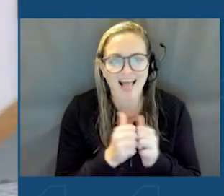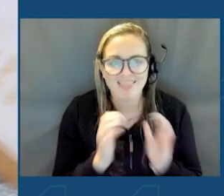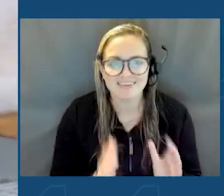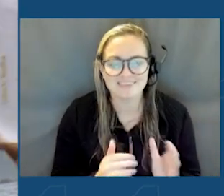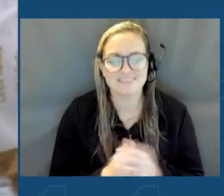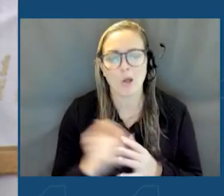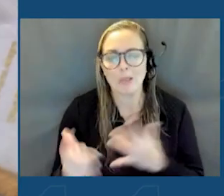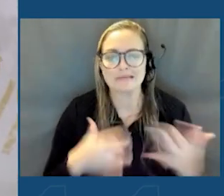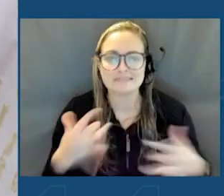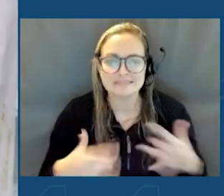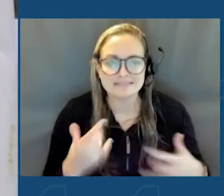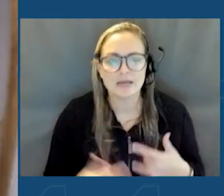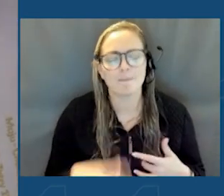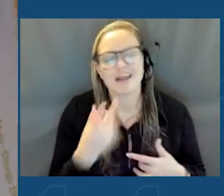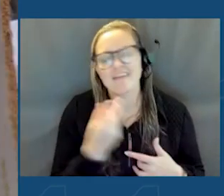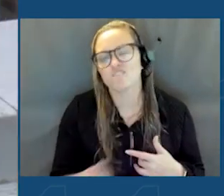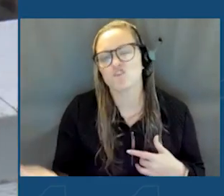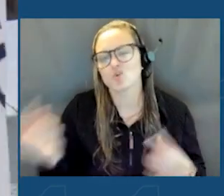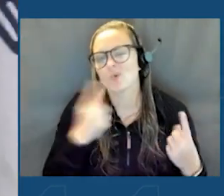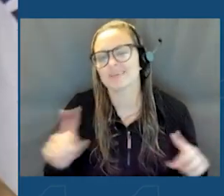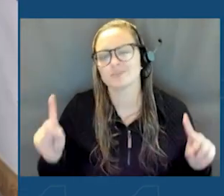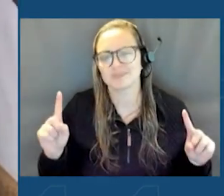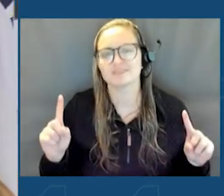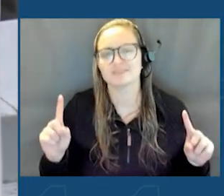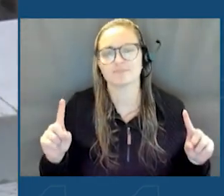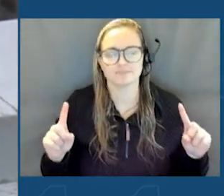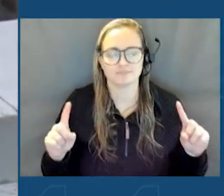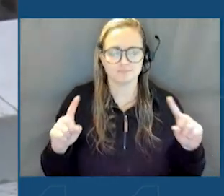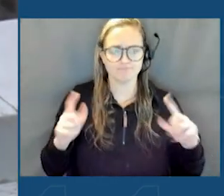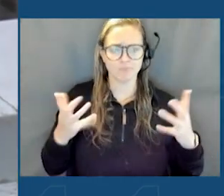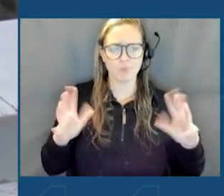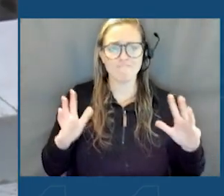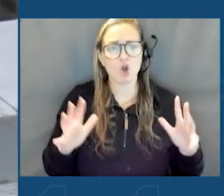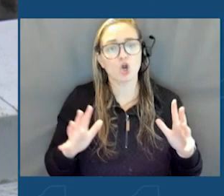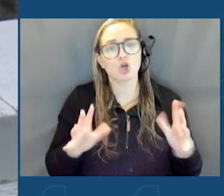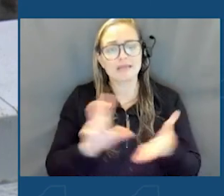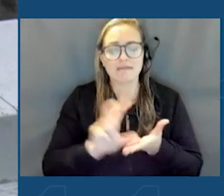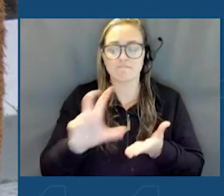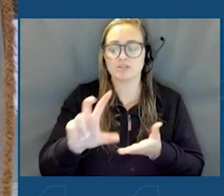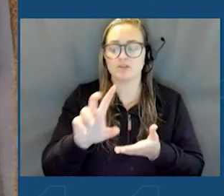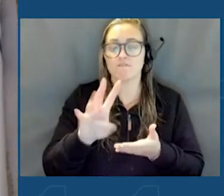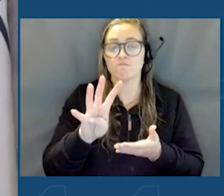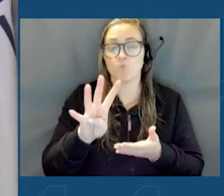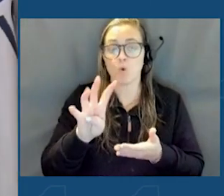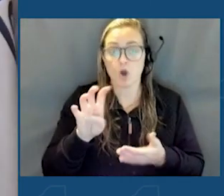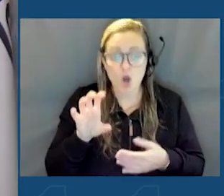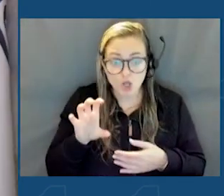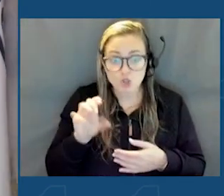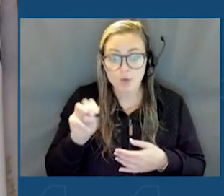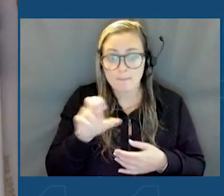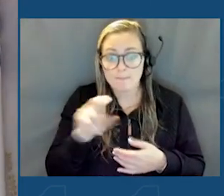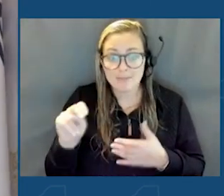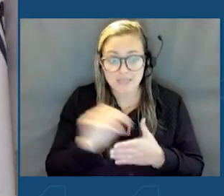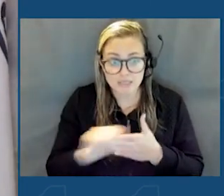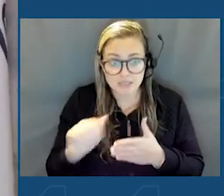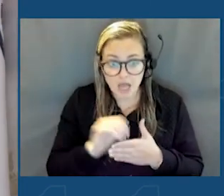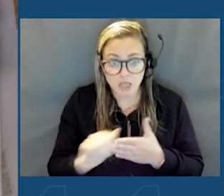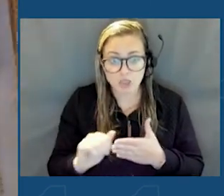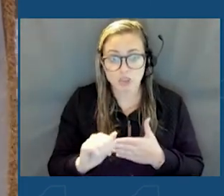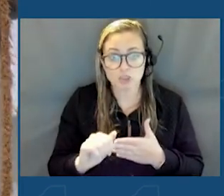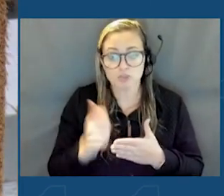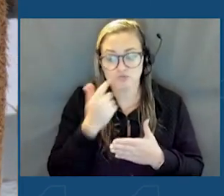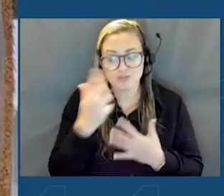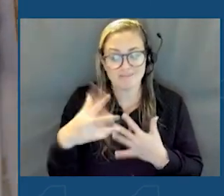excitement, but I do have a couple of announcements here today. We've already invested over $400 million into the past 5 years